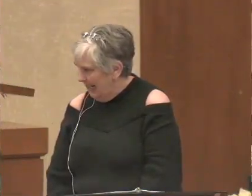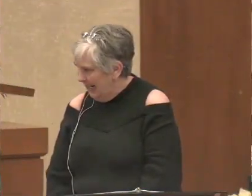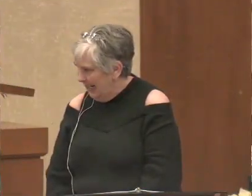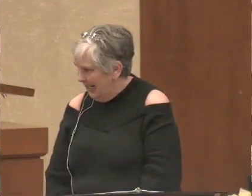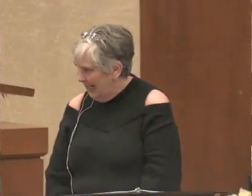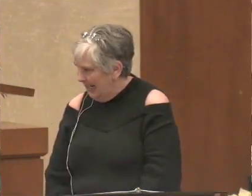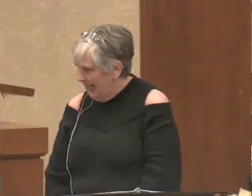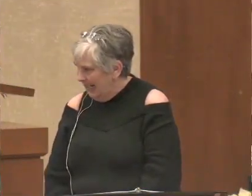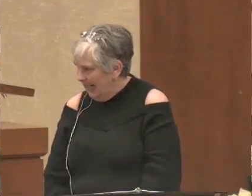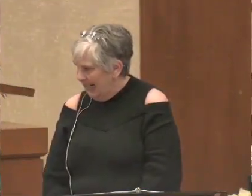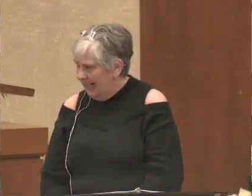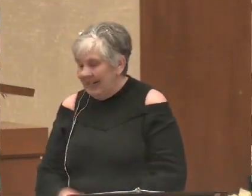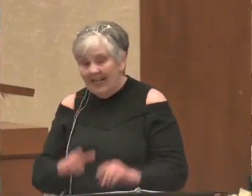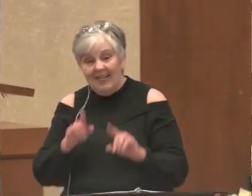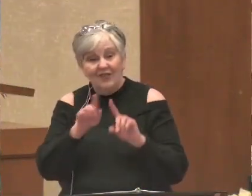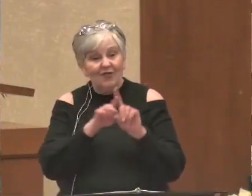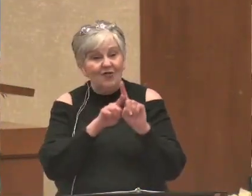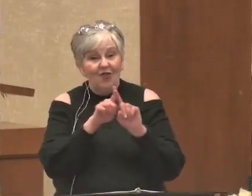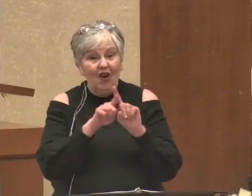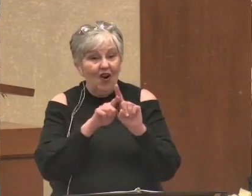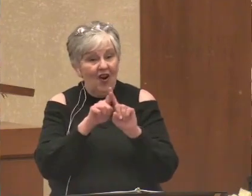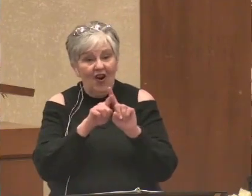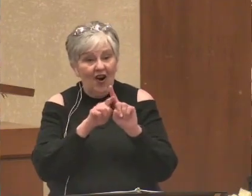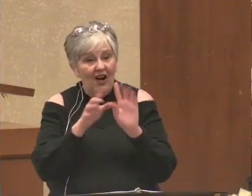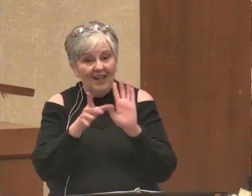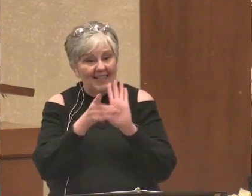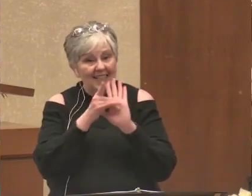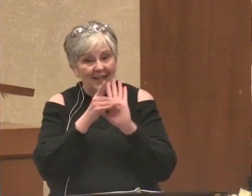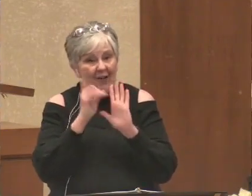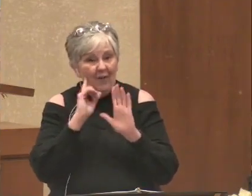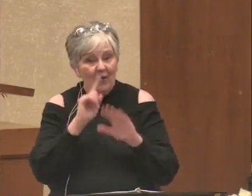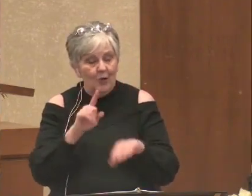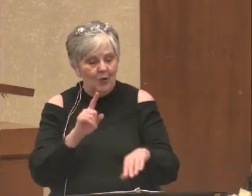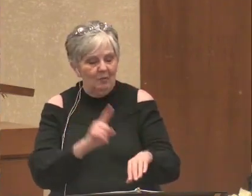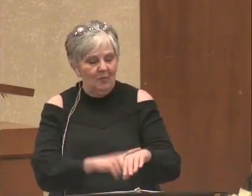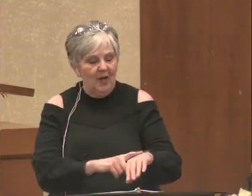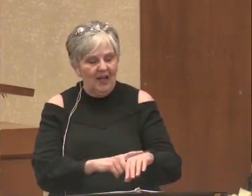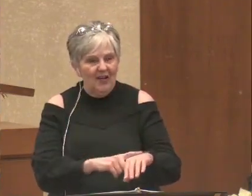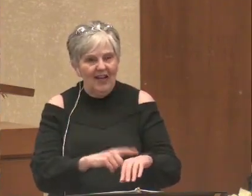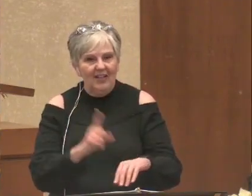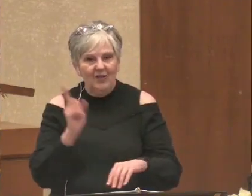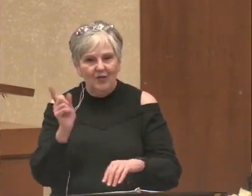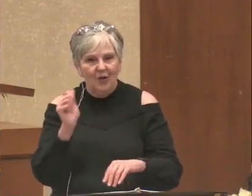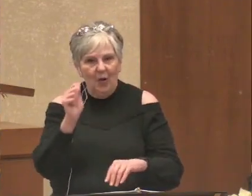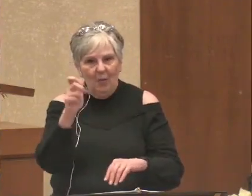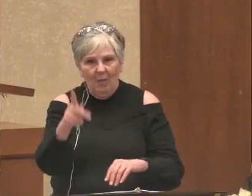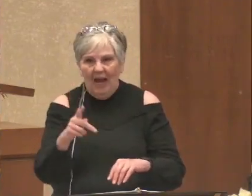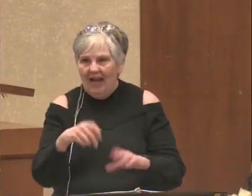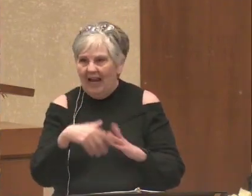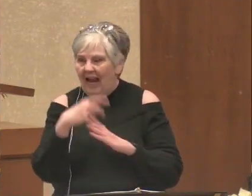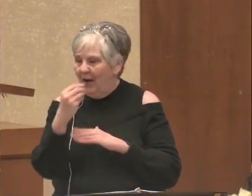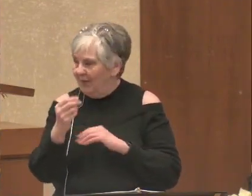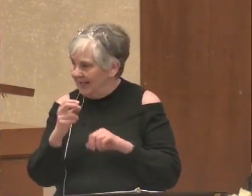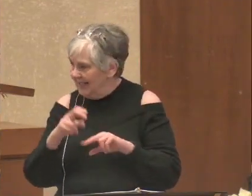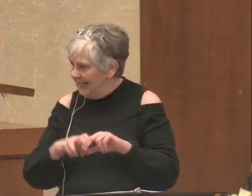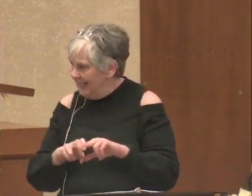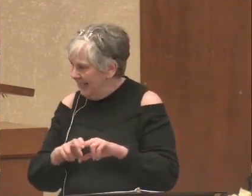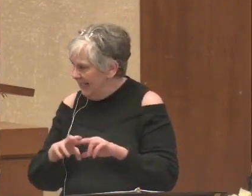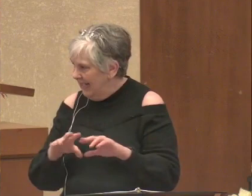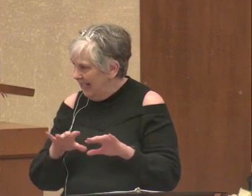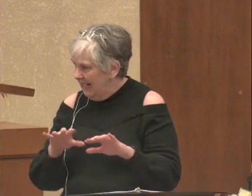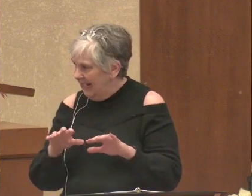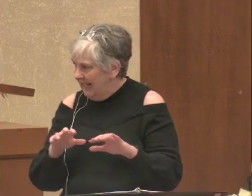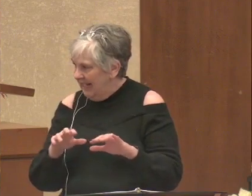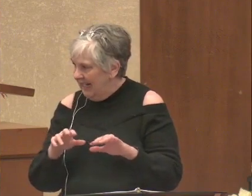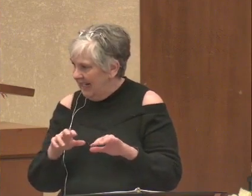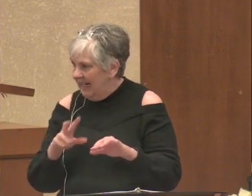We have a star sticker for you to put on your hand as you go back out where you were sitting and leave the church, go